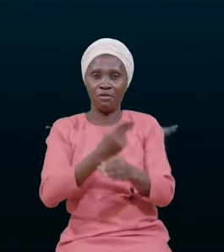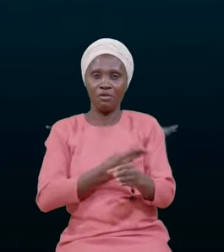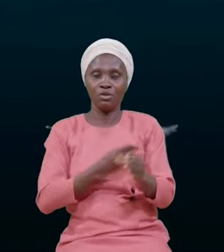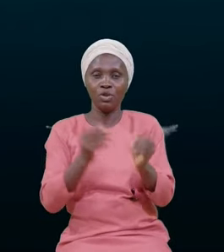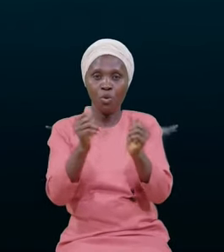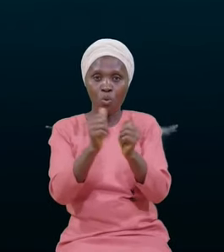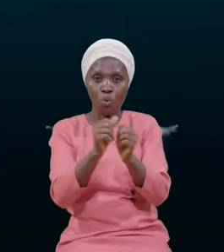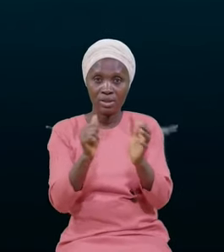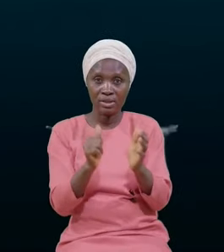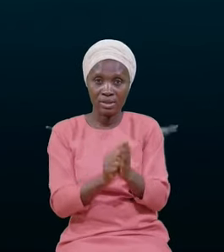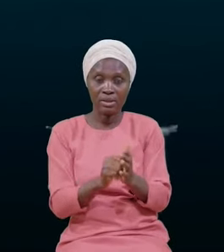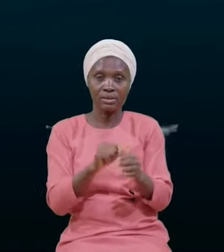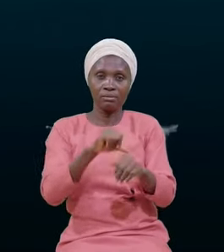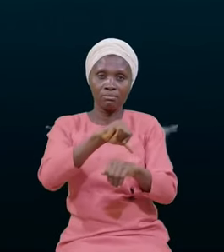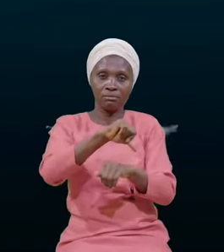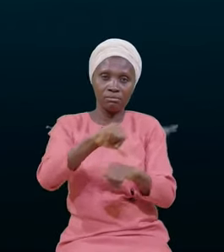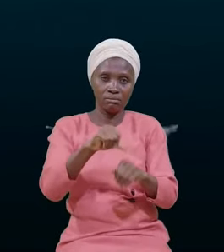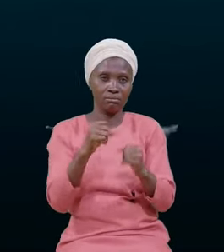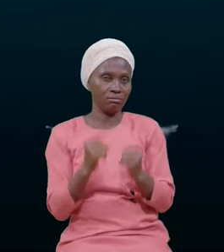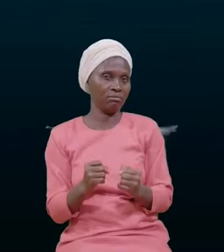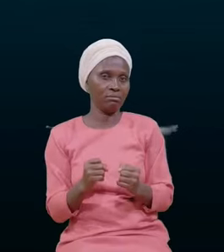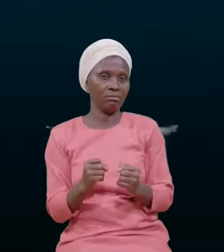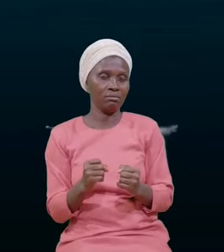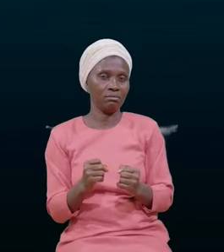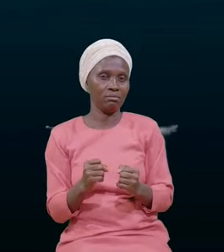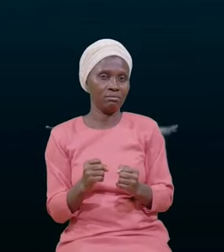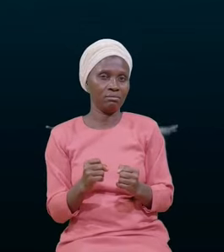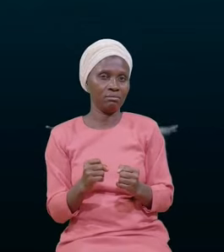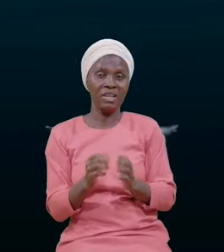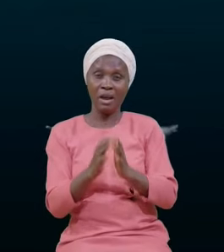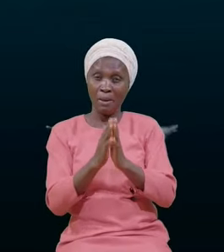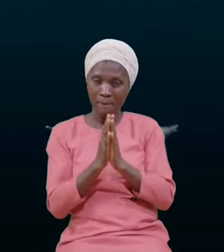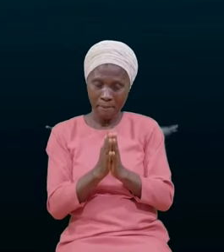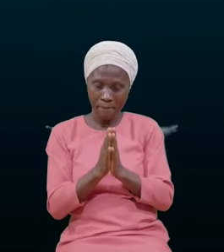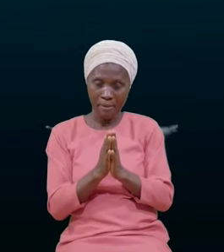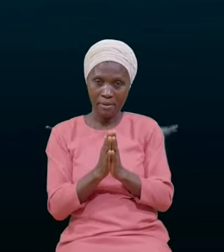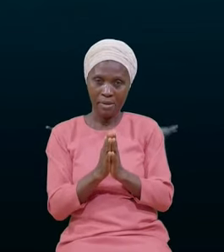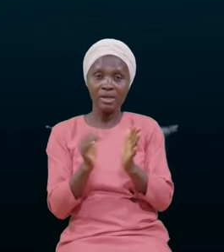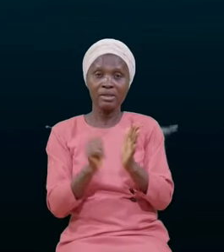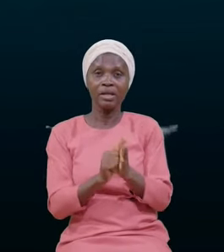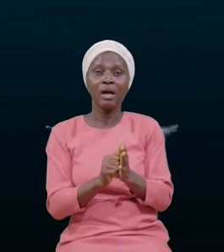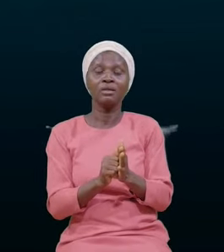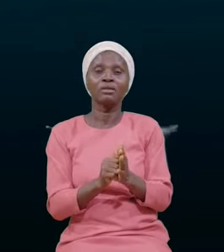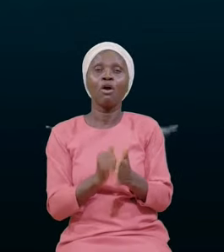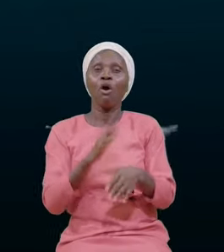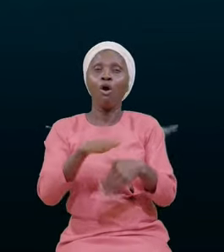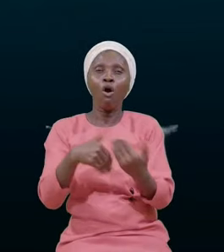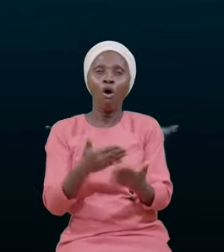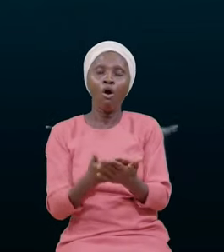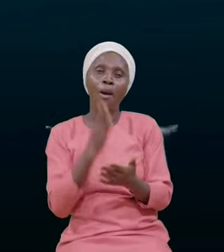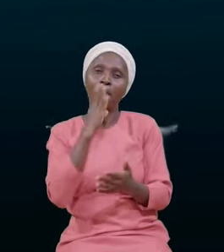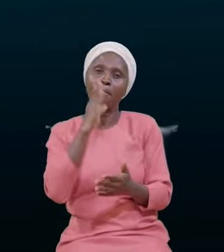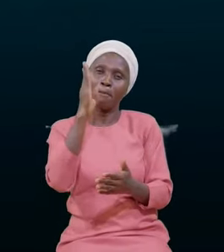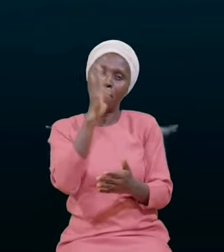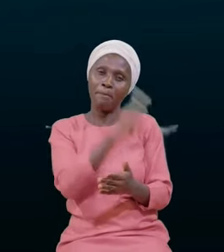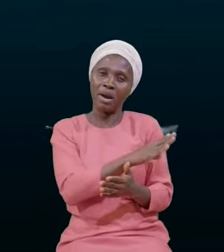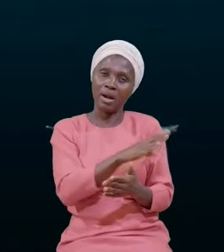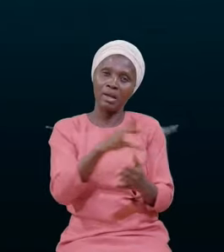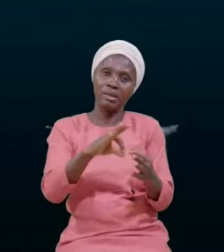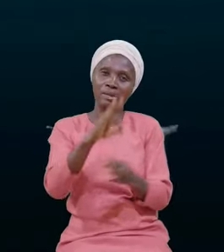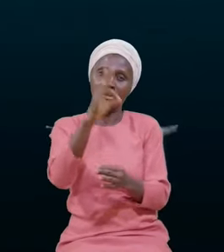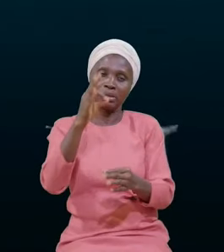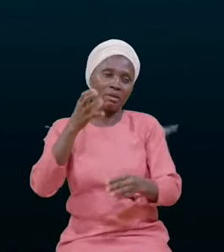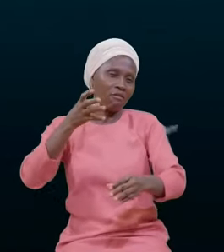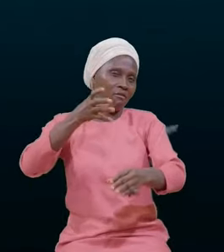anointing want to pray against all the forces that may want to distract